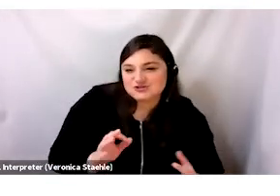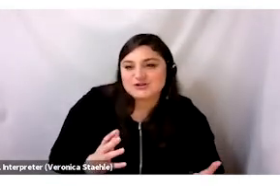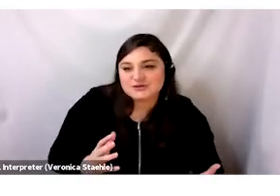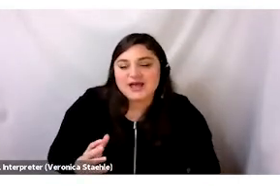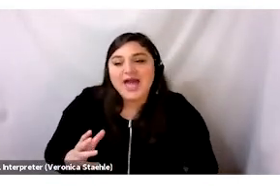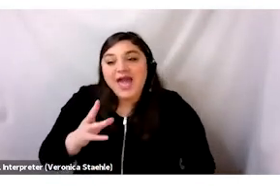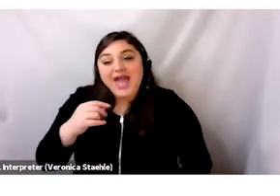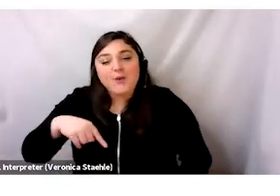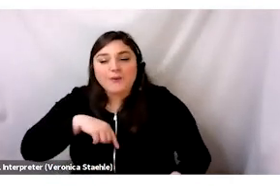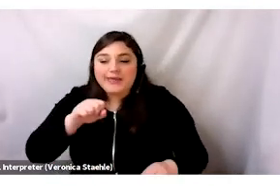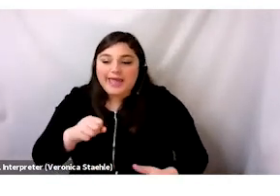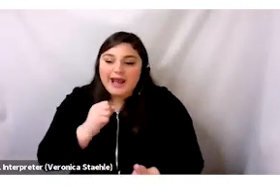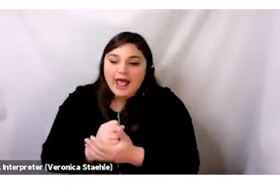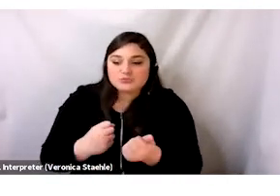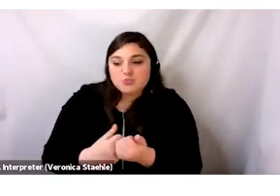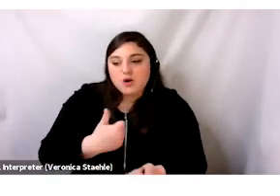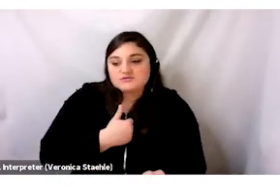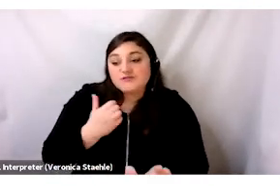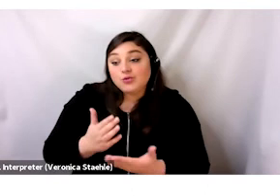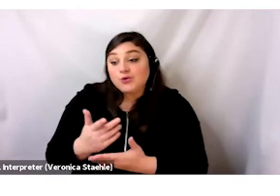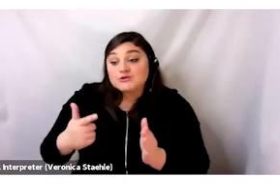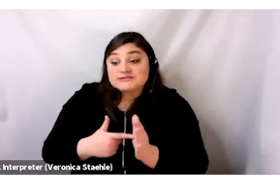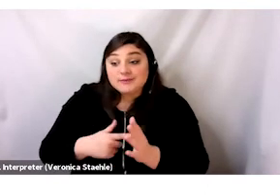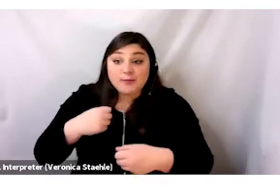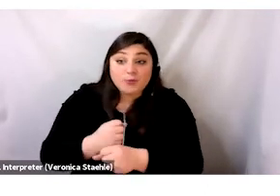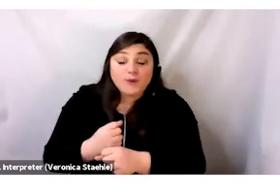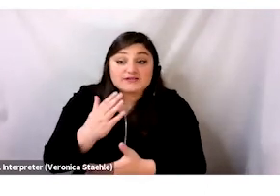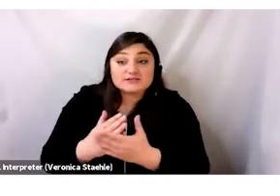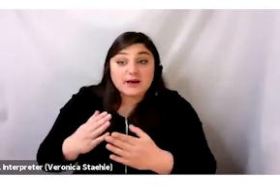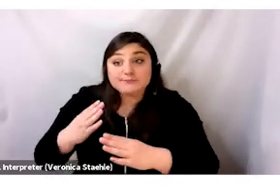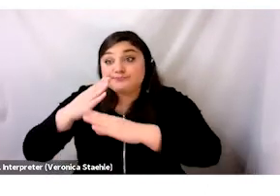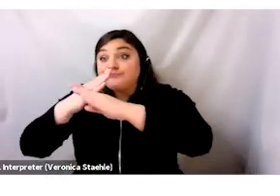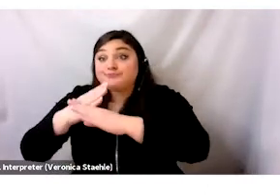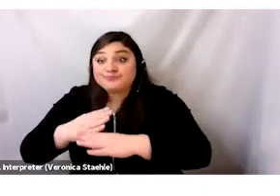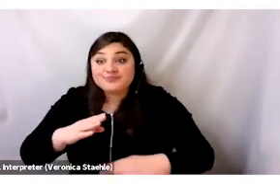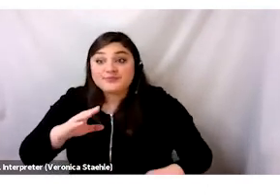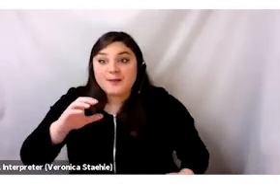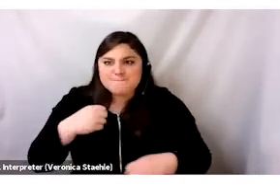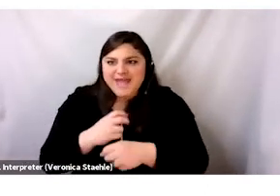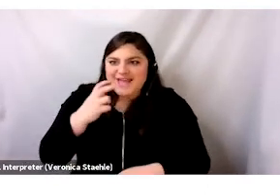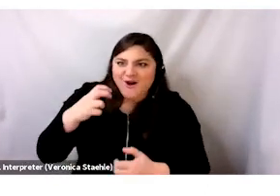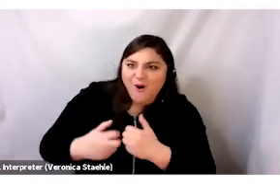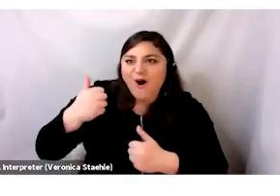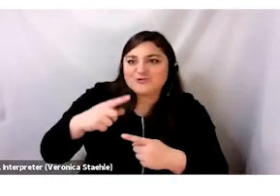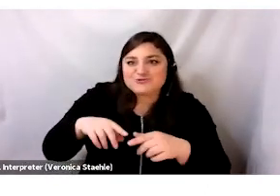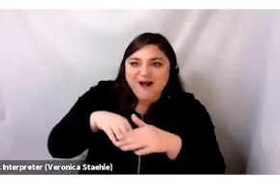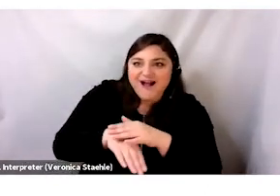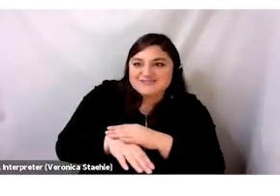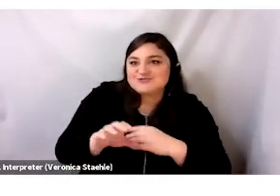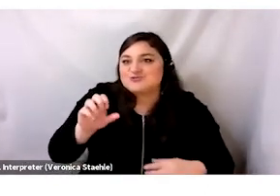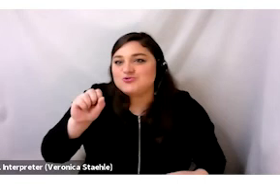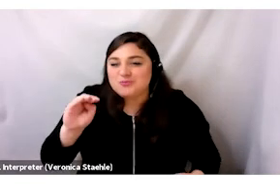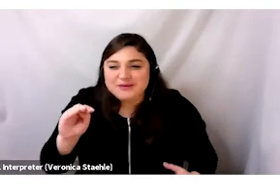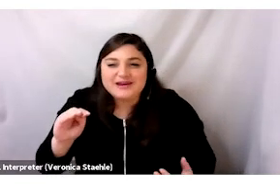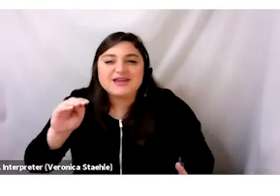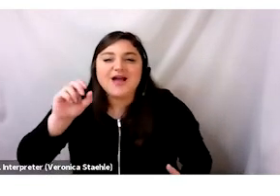and creating little obstacles for ourselves, and maybe muting or even unfollowing accounts that post too much trauma and violence. You can always